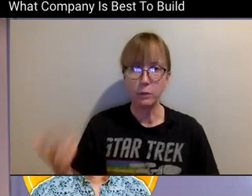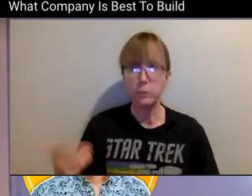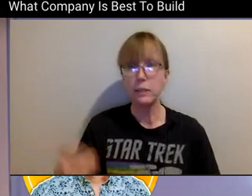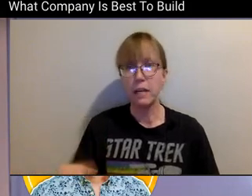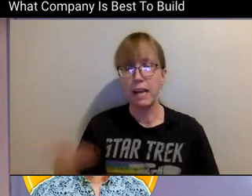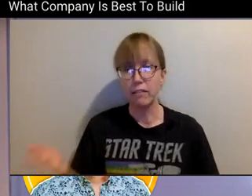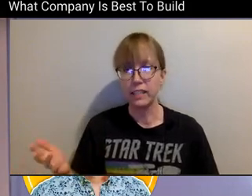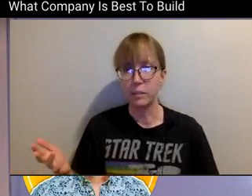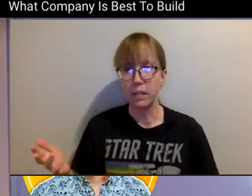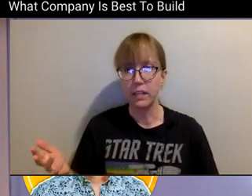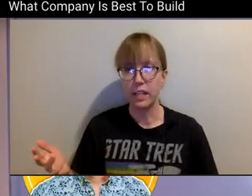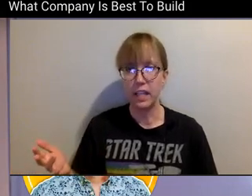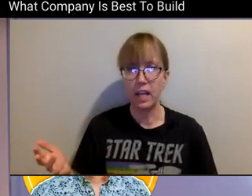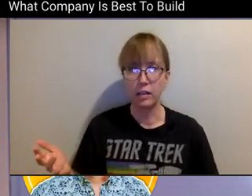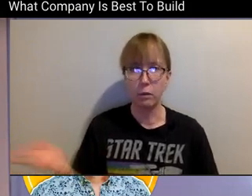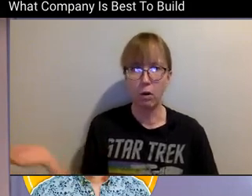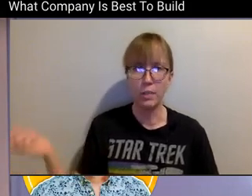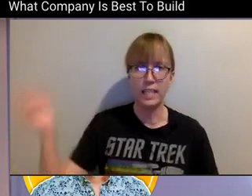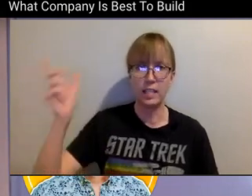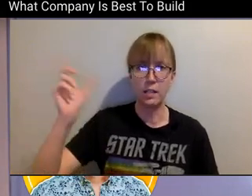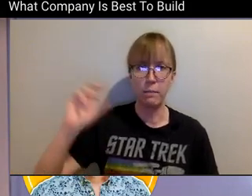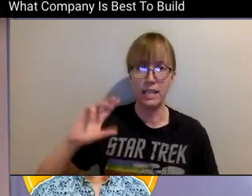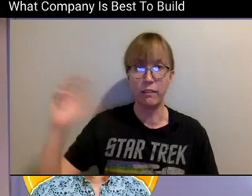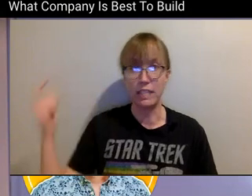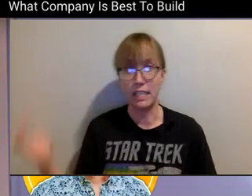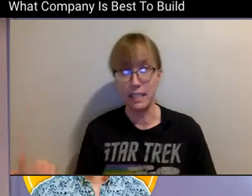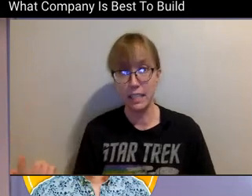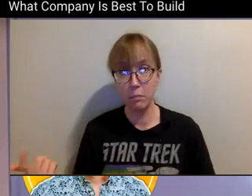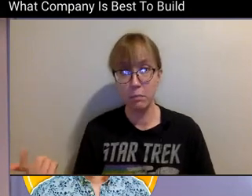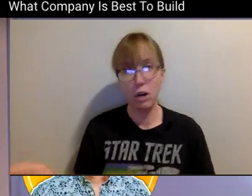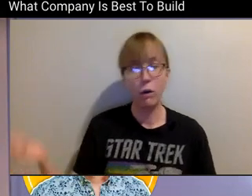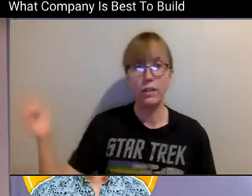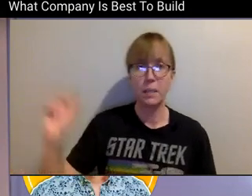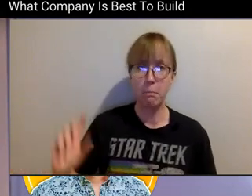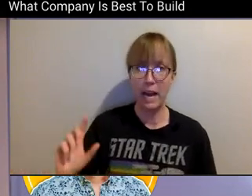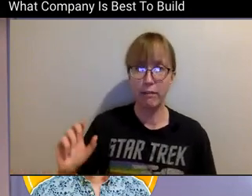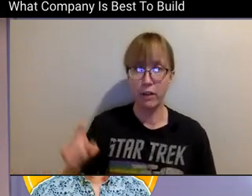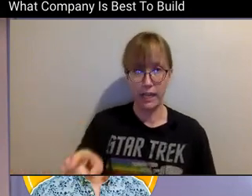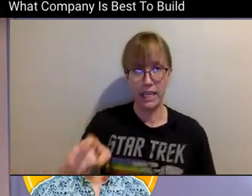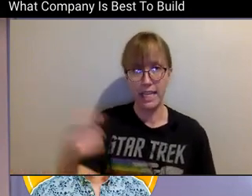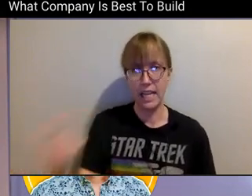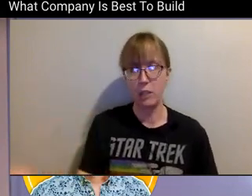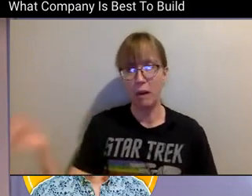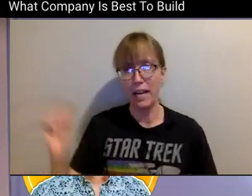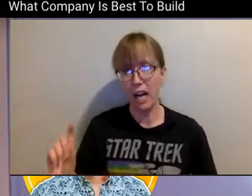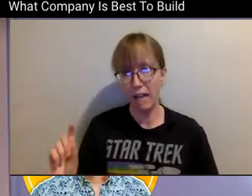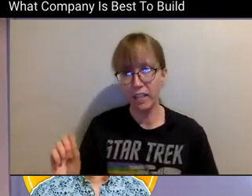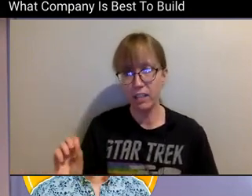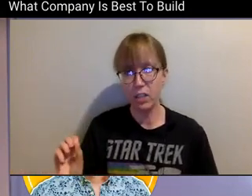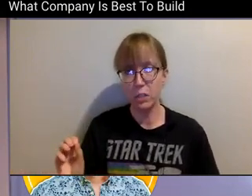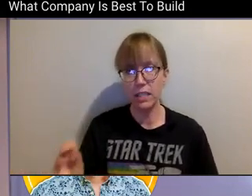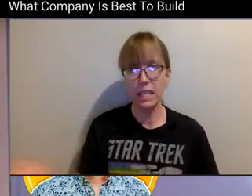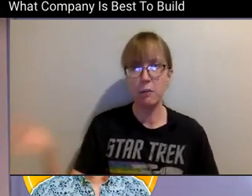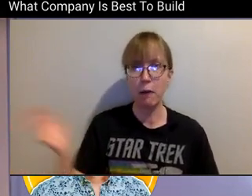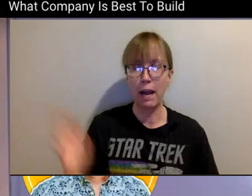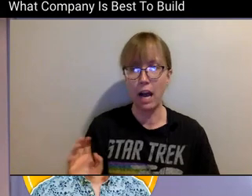money. I'm losing money every single month. Oh, is this because of the system? Or is it my fault? Like he said, do I not have the skills